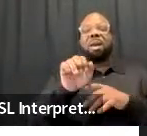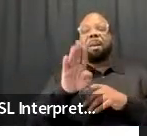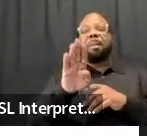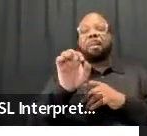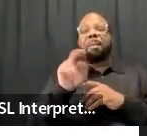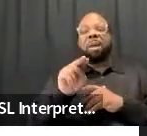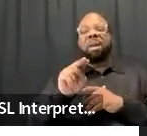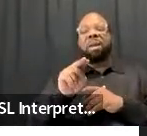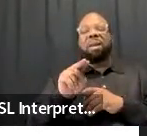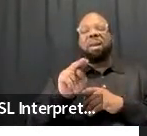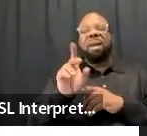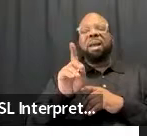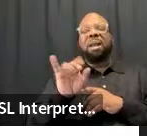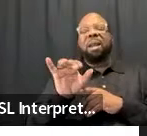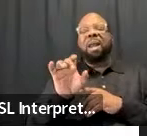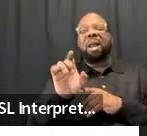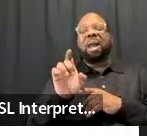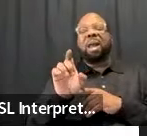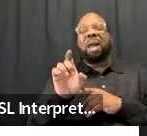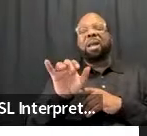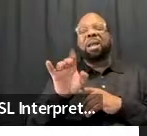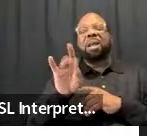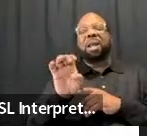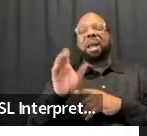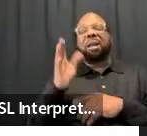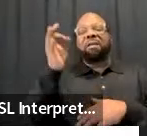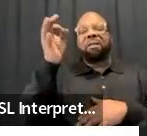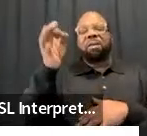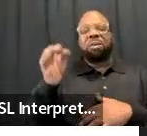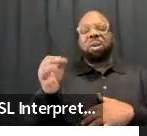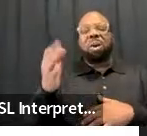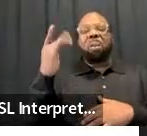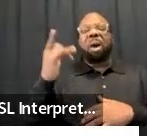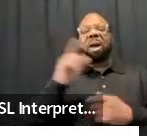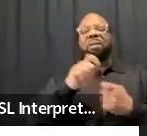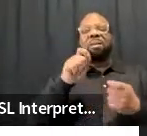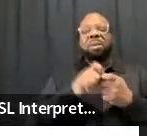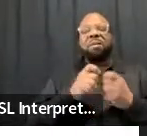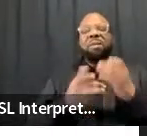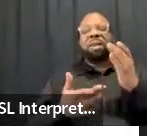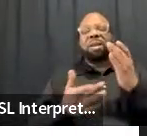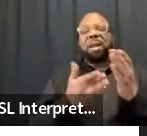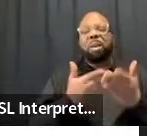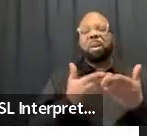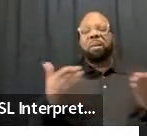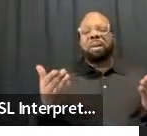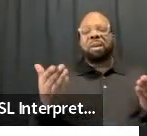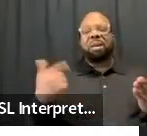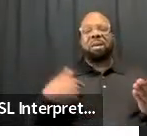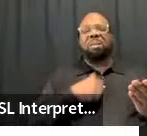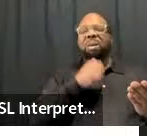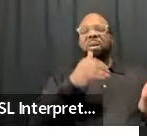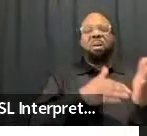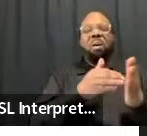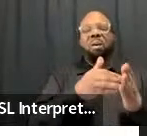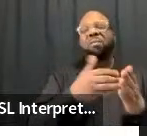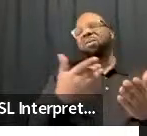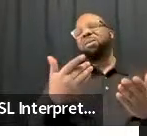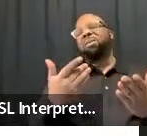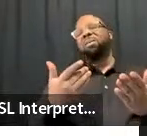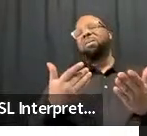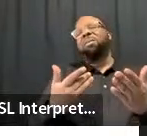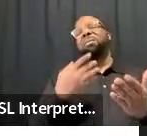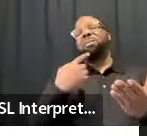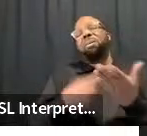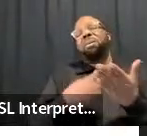future. So because of those are sort of specific technical things that we don't often get a chance to include in our